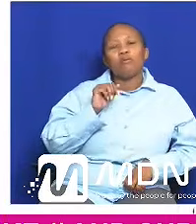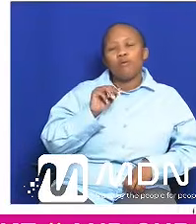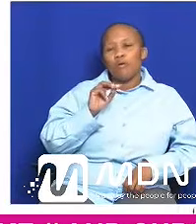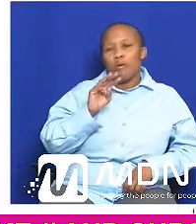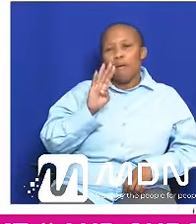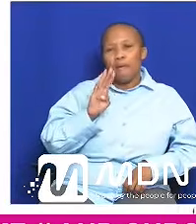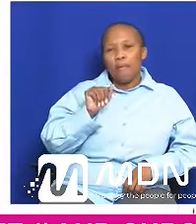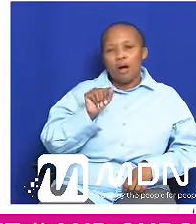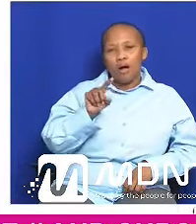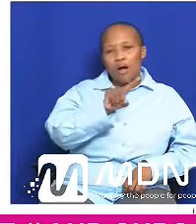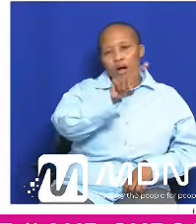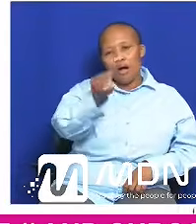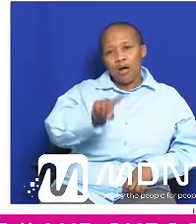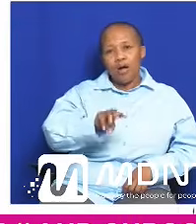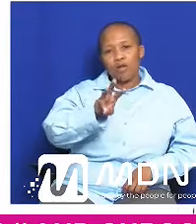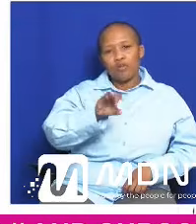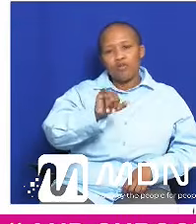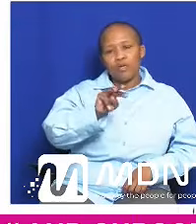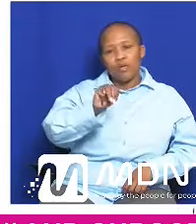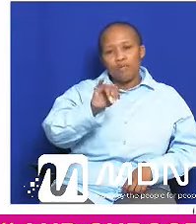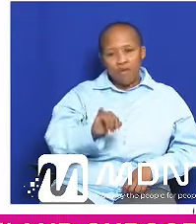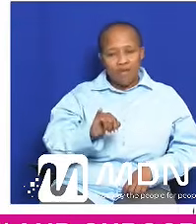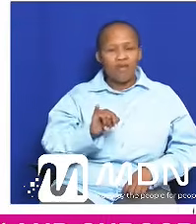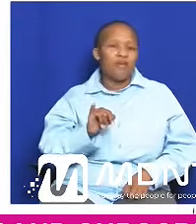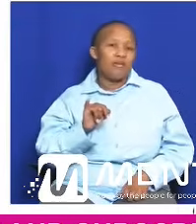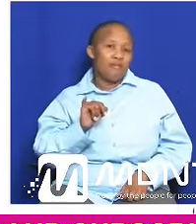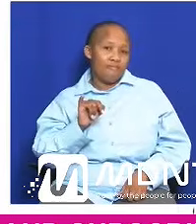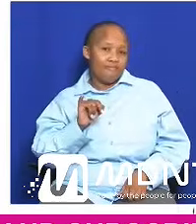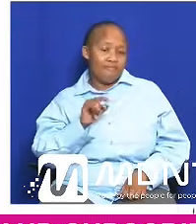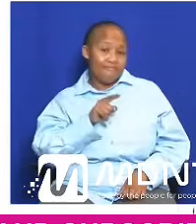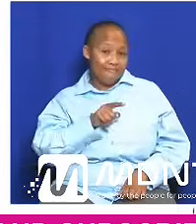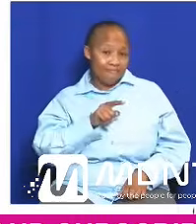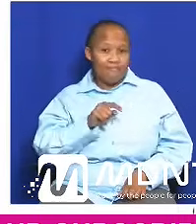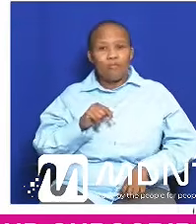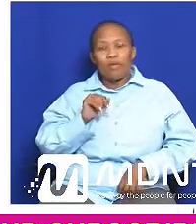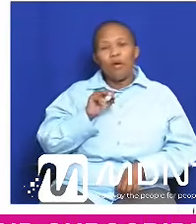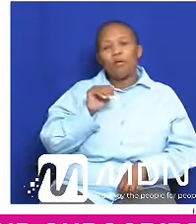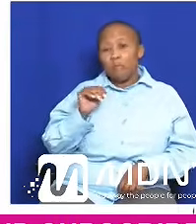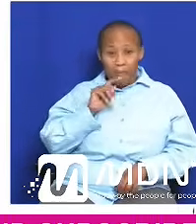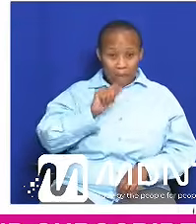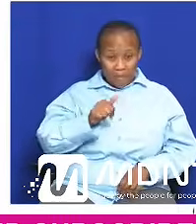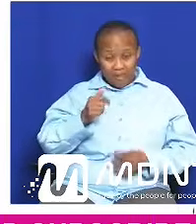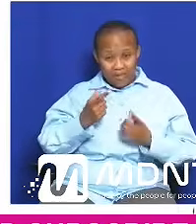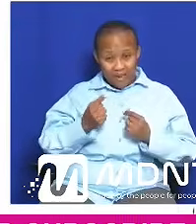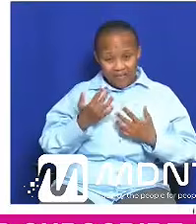Now, is that a payment you made to Mr. Mutsumi? Yes, no. It